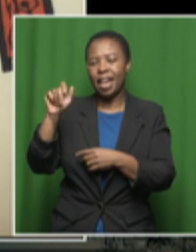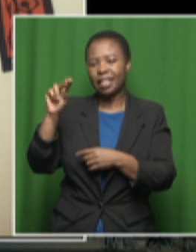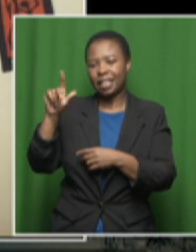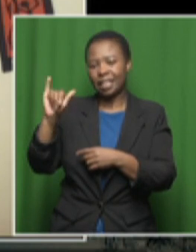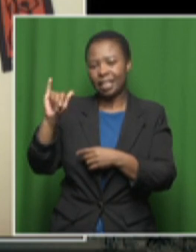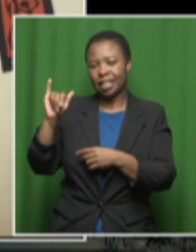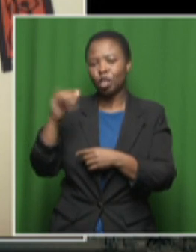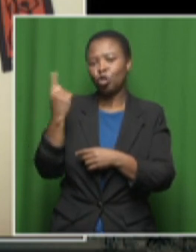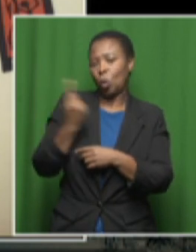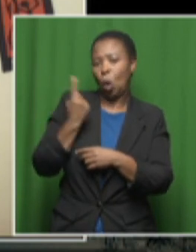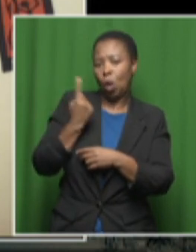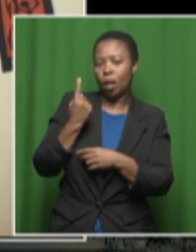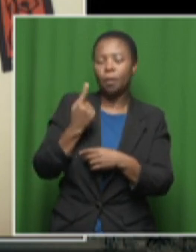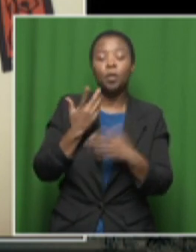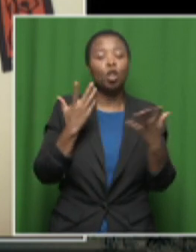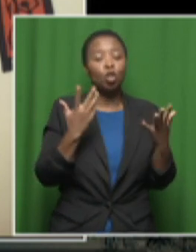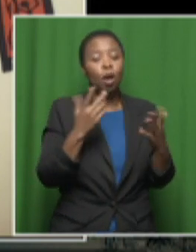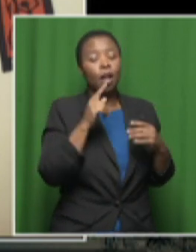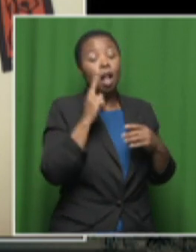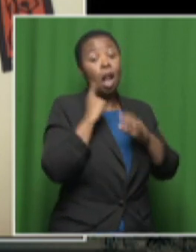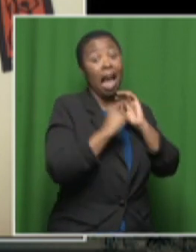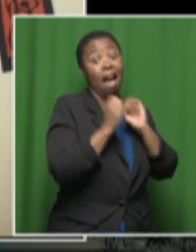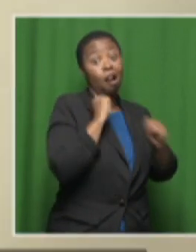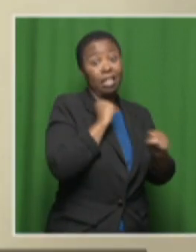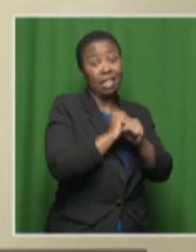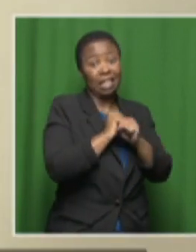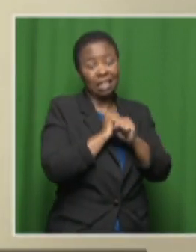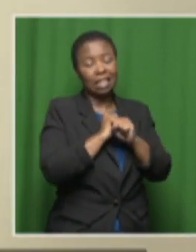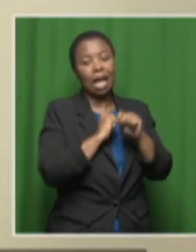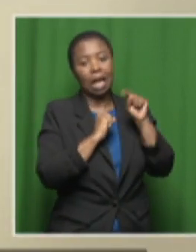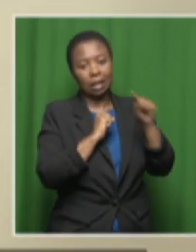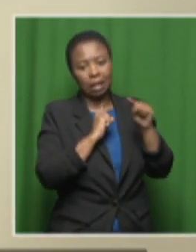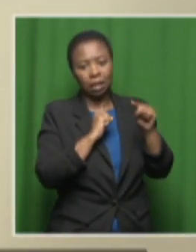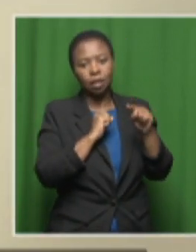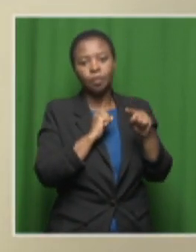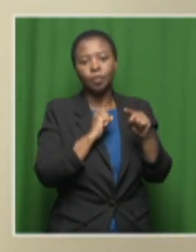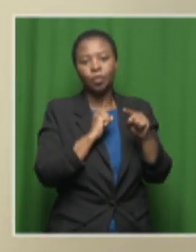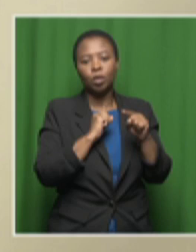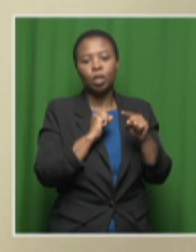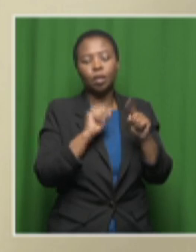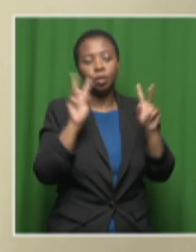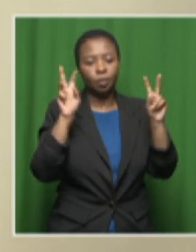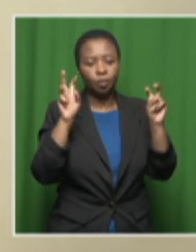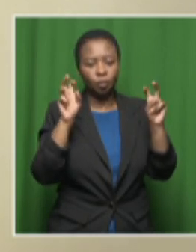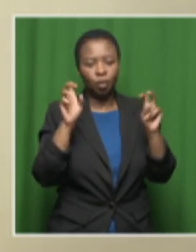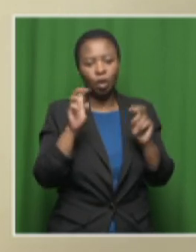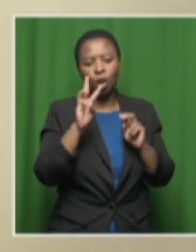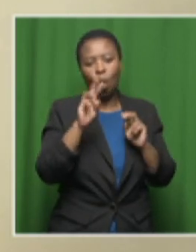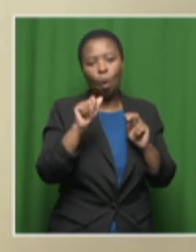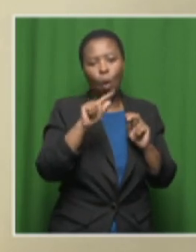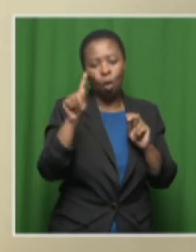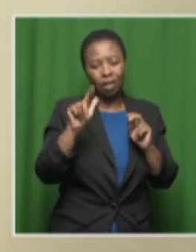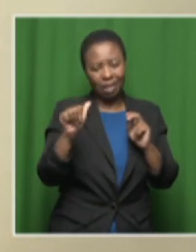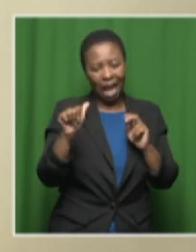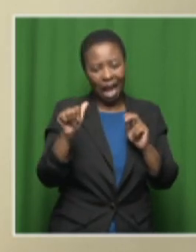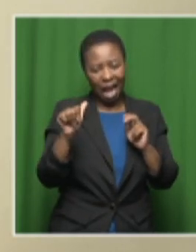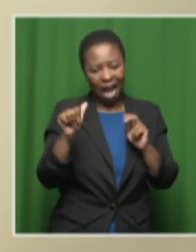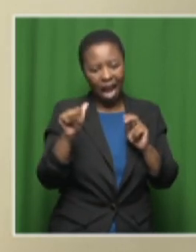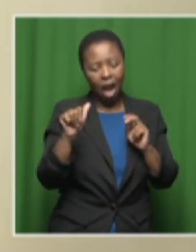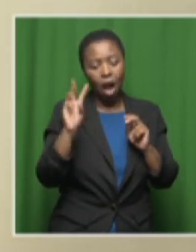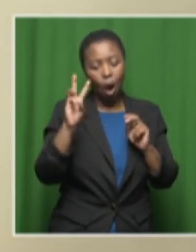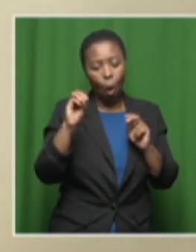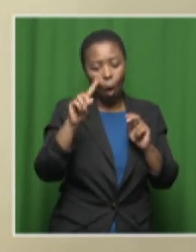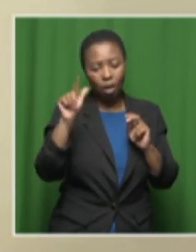My solo offering for the Liverpool Biennial last year is a work called Woza Wenties, which can be translated as